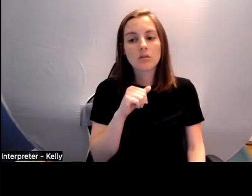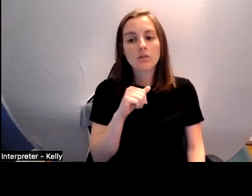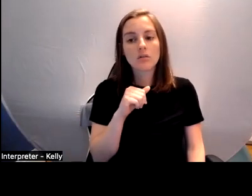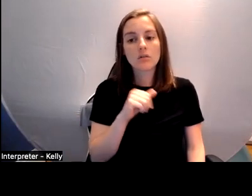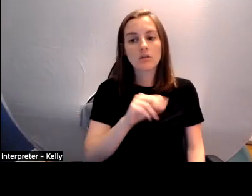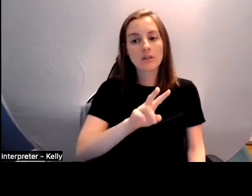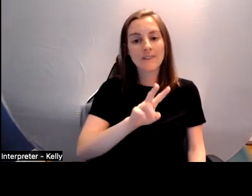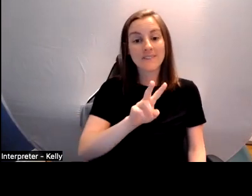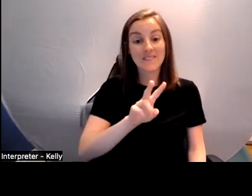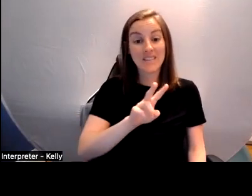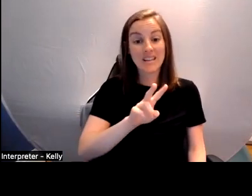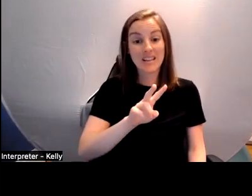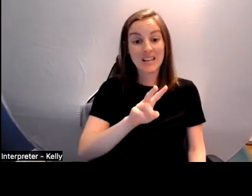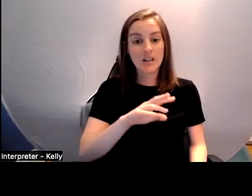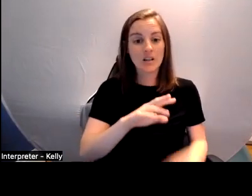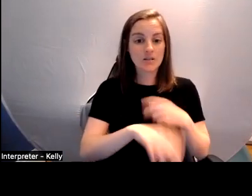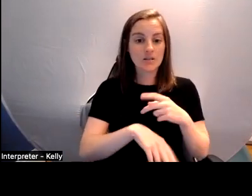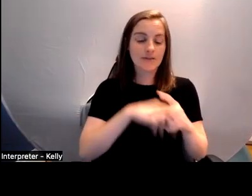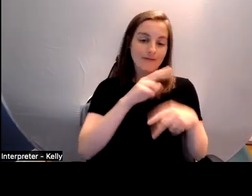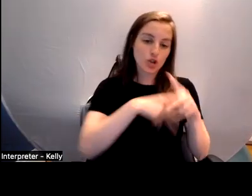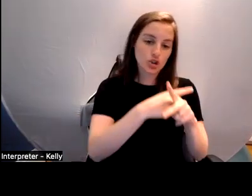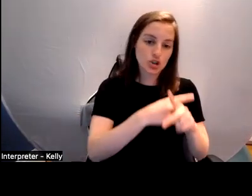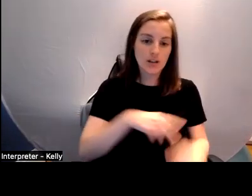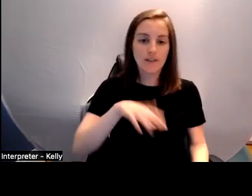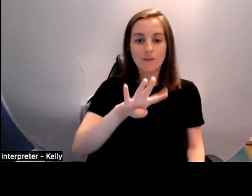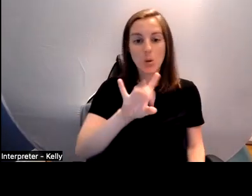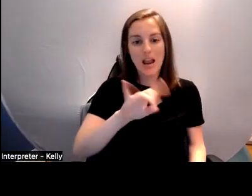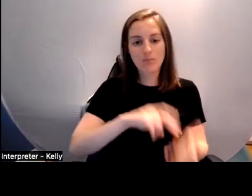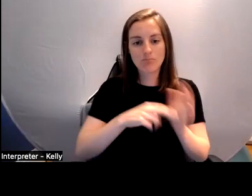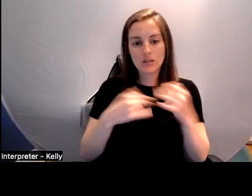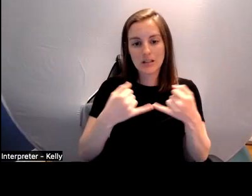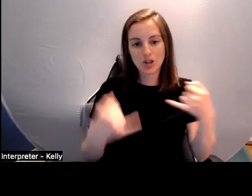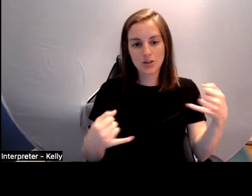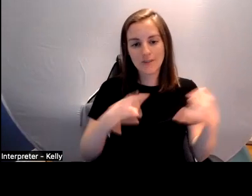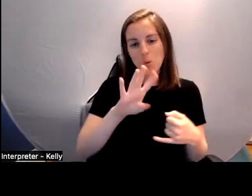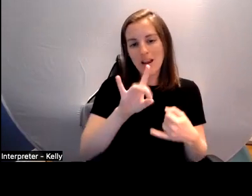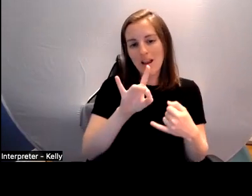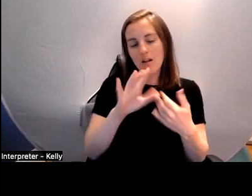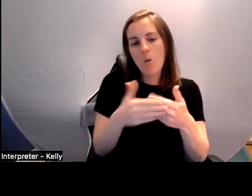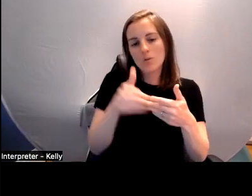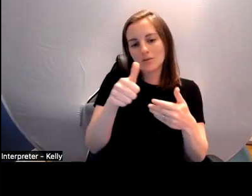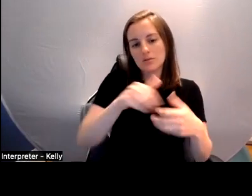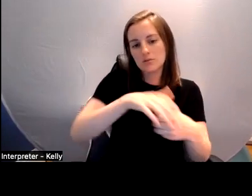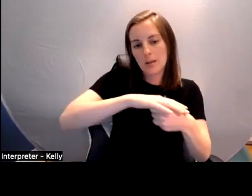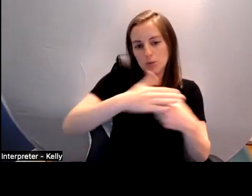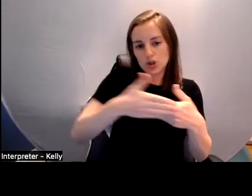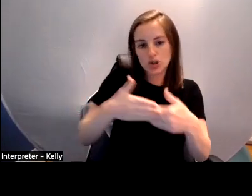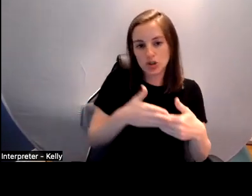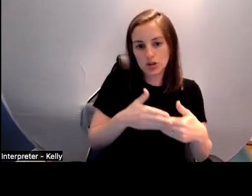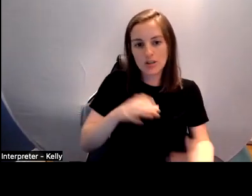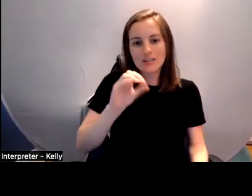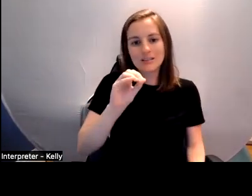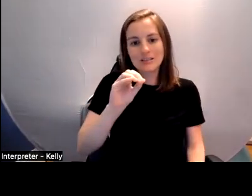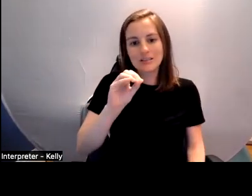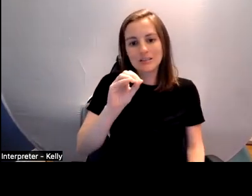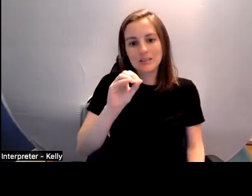the version, 48 is 48 edges, so 48 nearest neighbors for the graph, and 0.02, it means there's